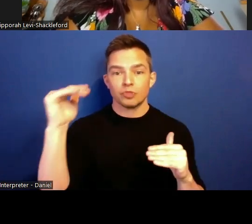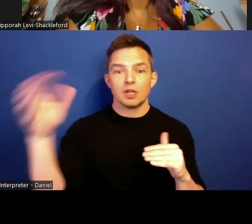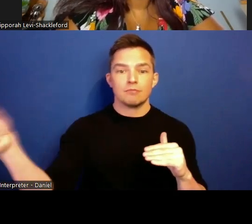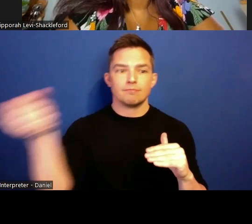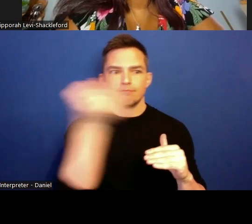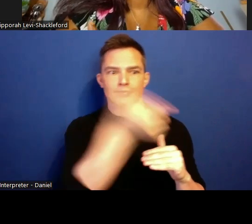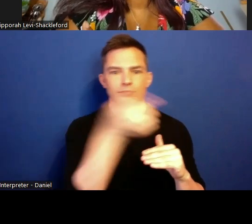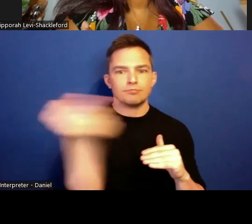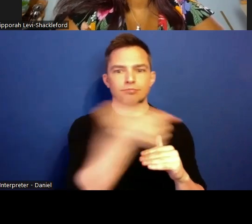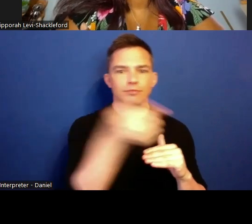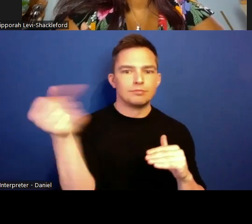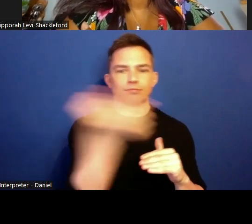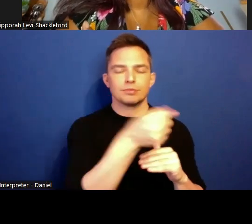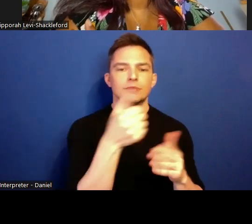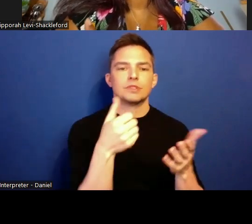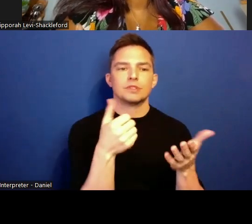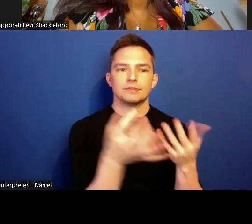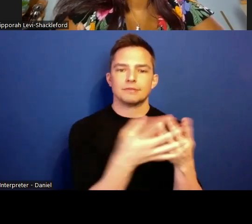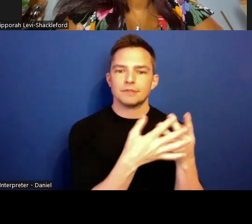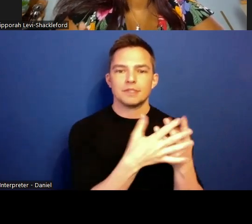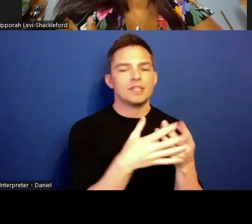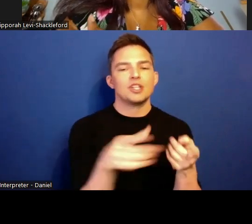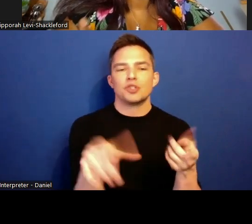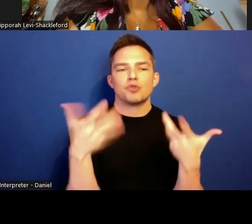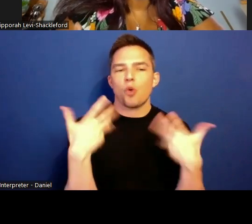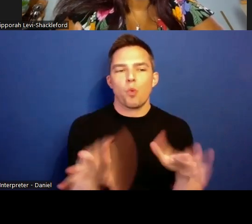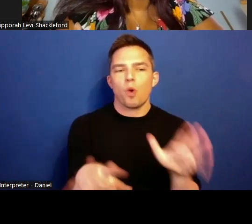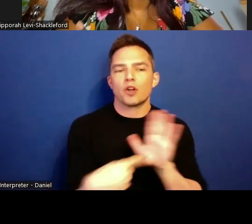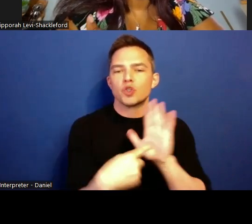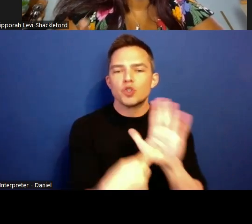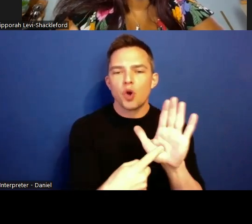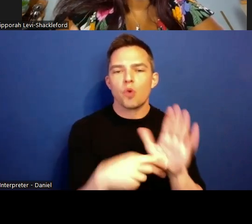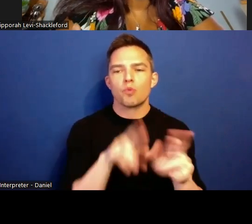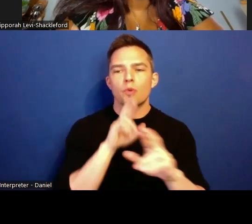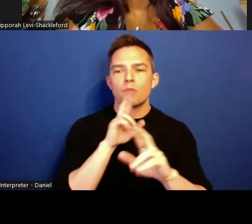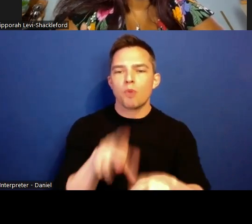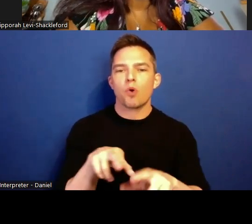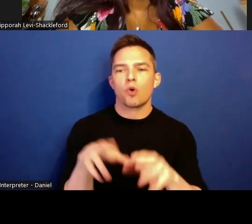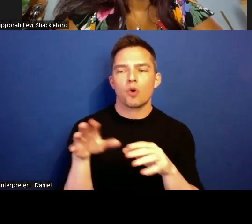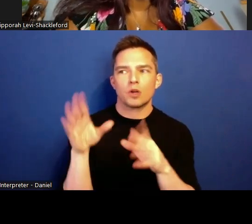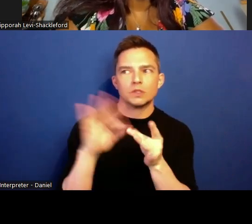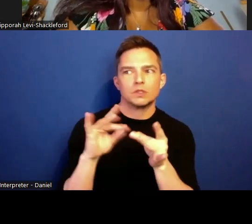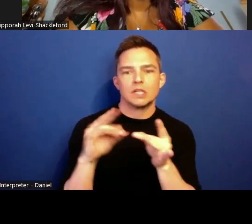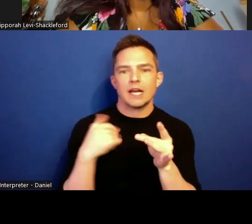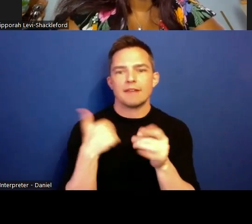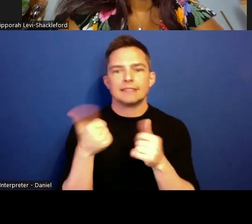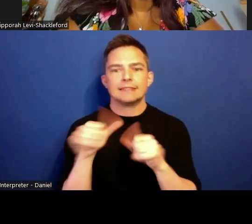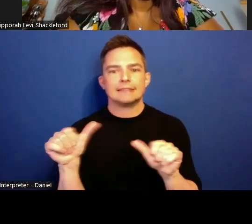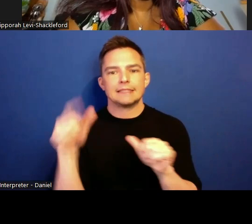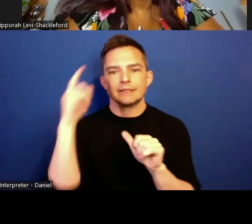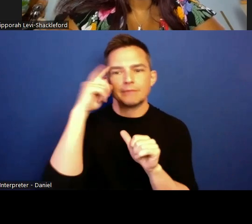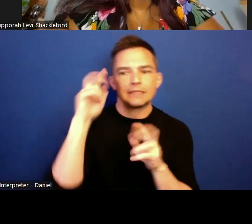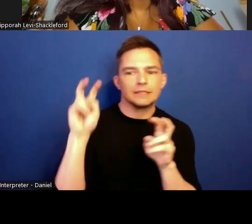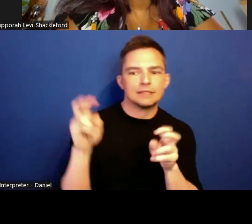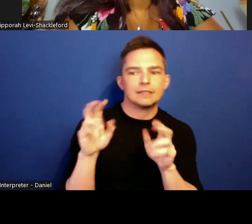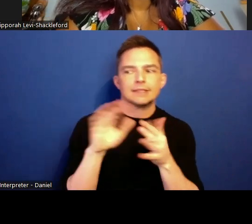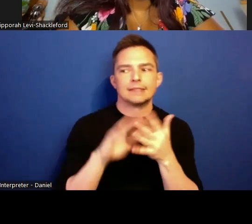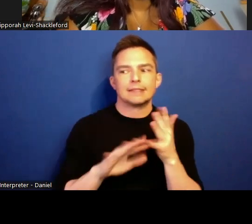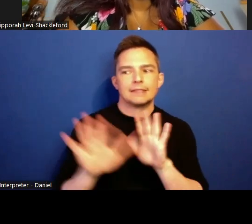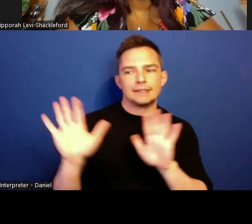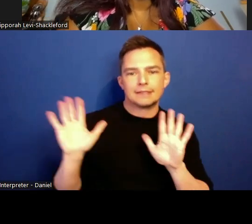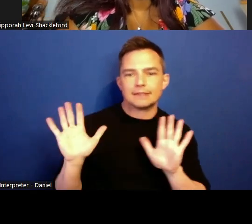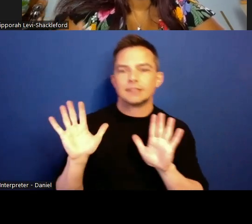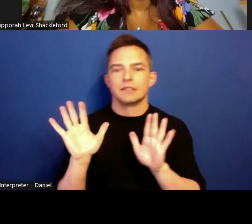incarcerated, you don't want to exhibit or report or lead on that you have any kind of mental